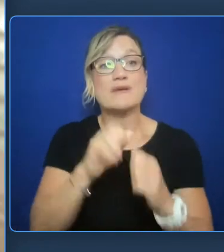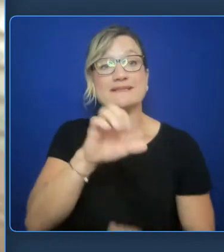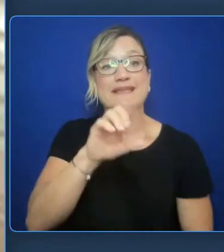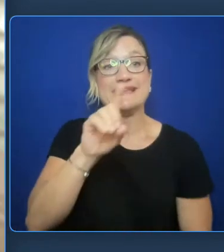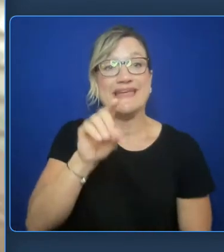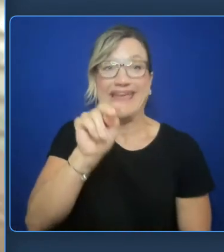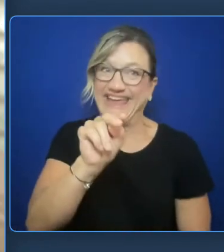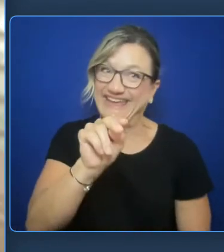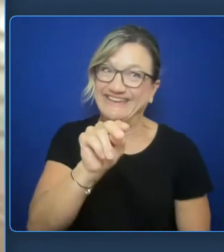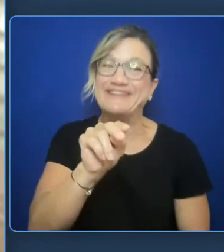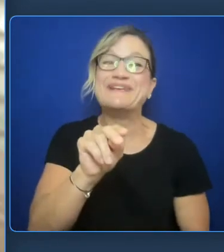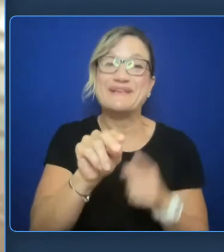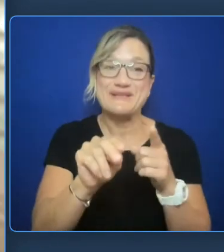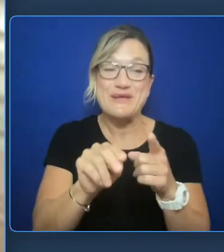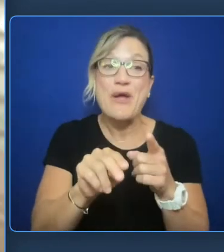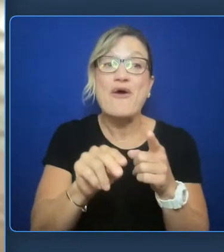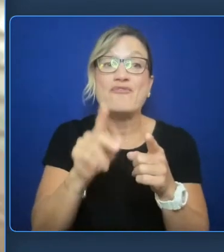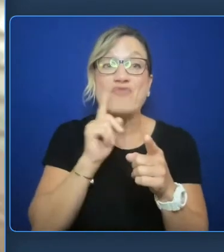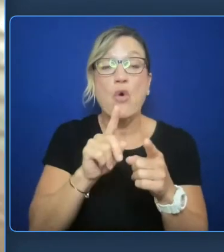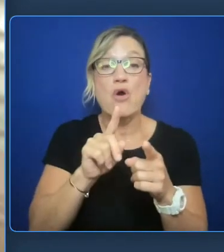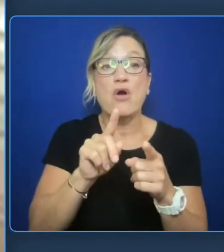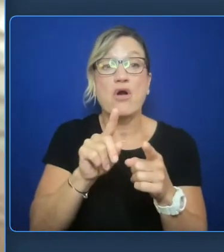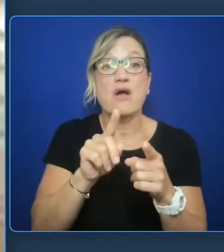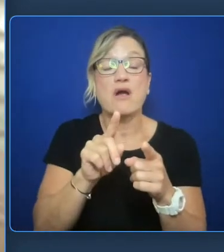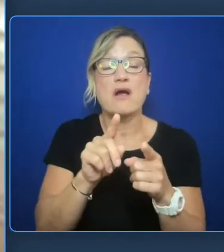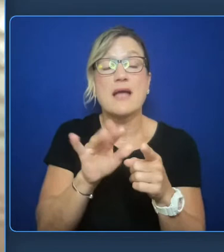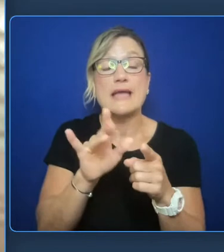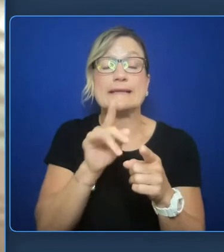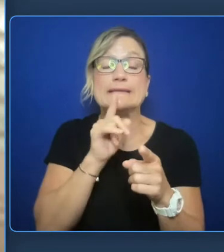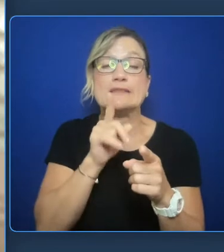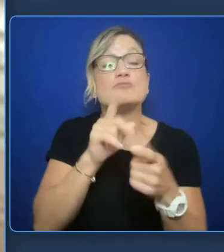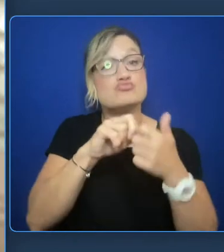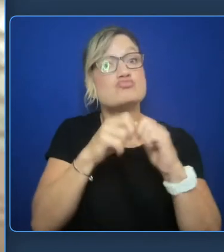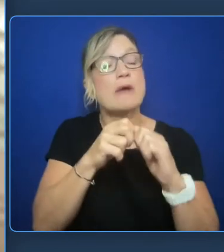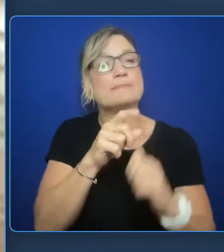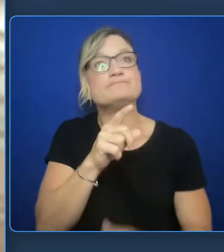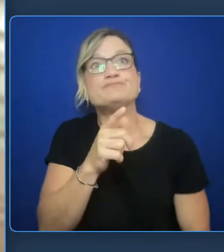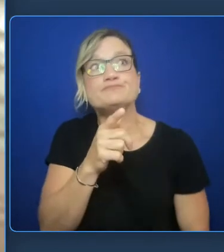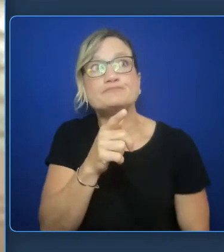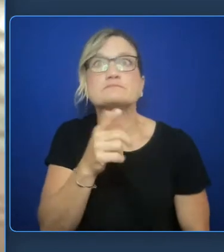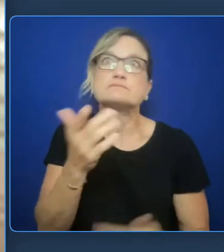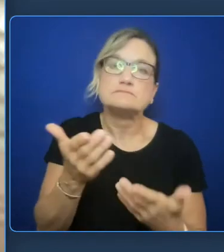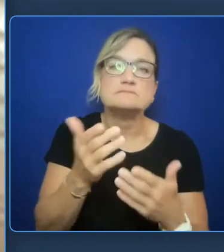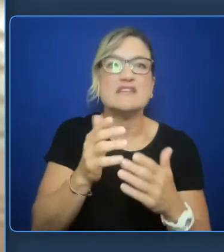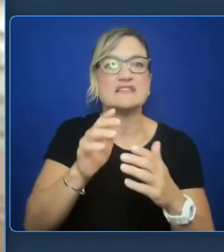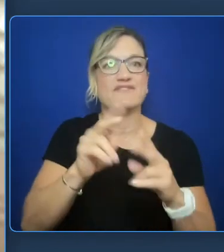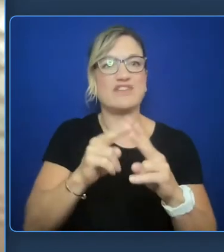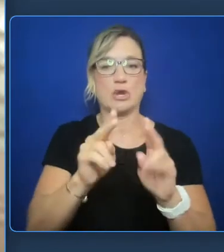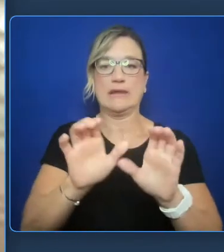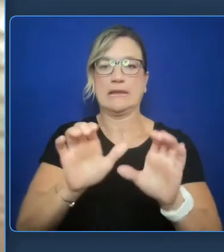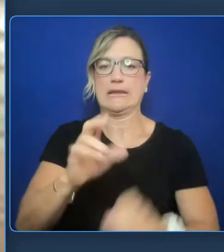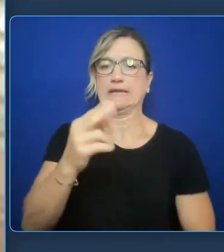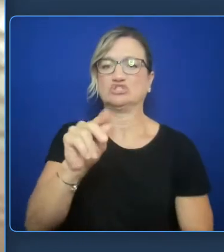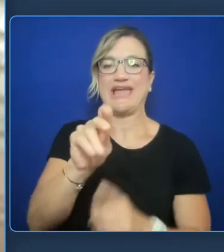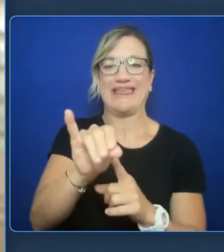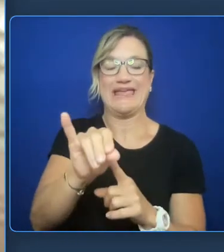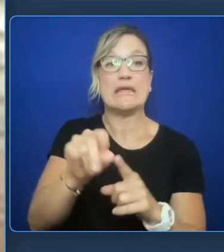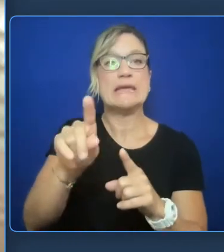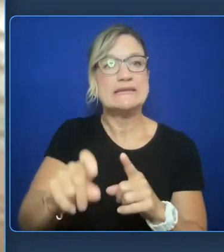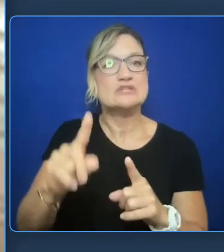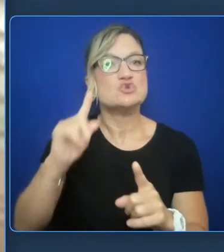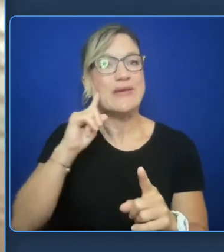ingest with RTMP is that you get it, it's chatty, so it needs to hear things